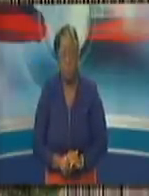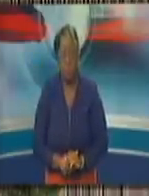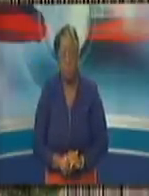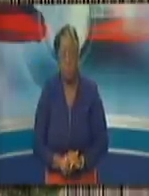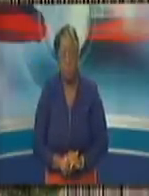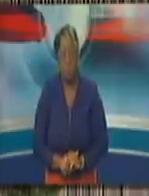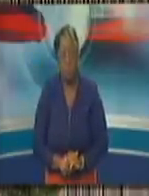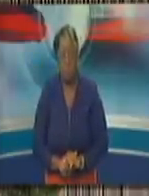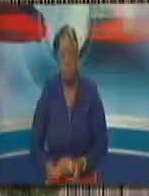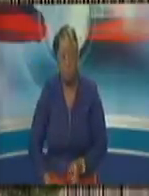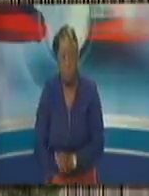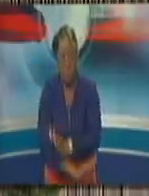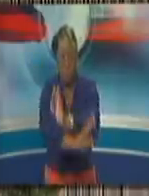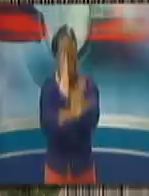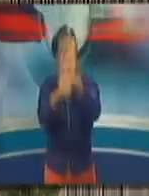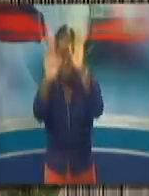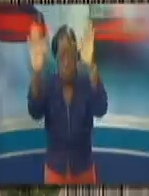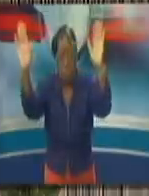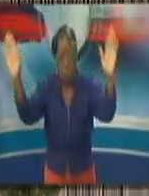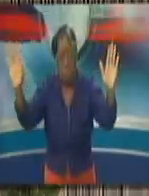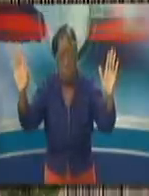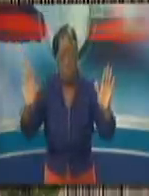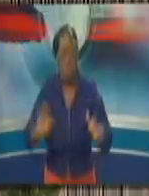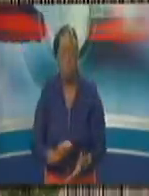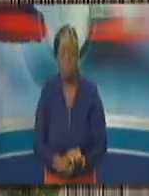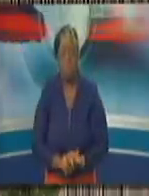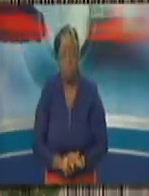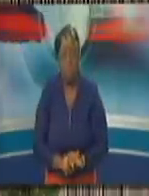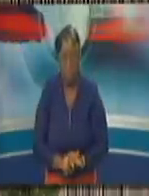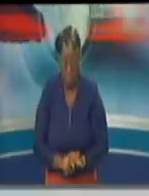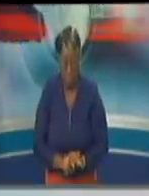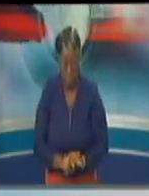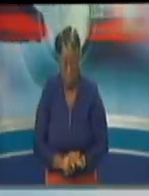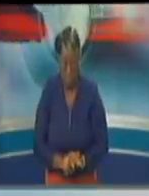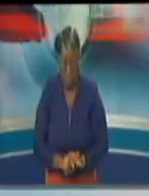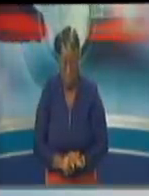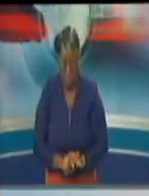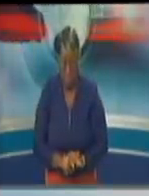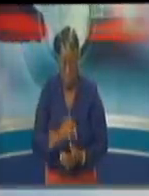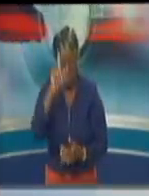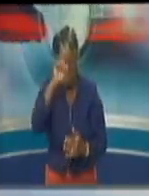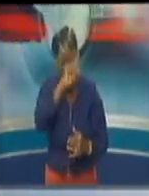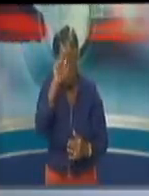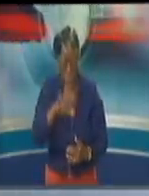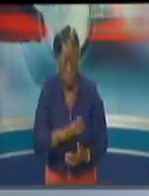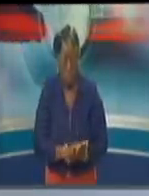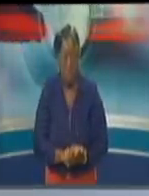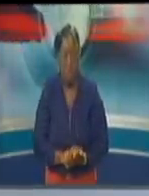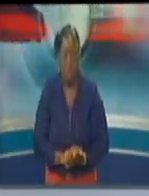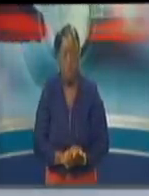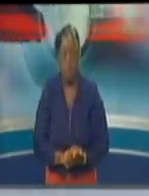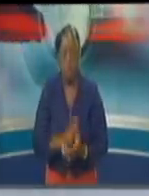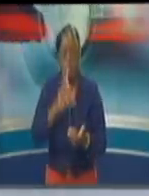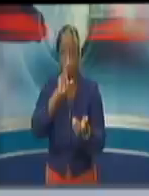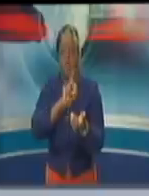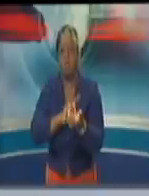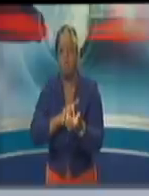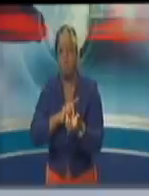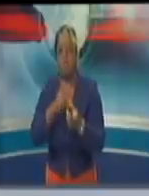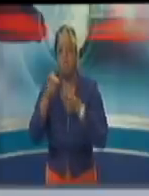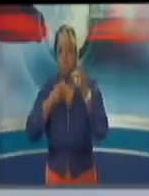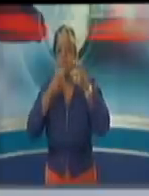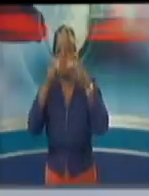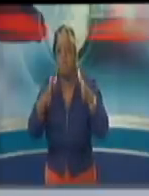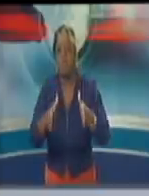Good morning, head table. Kimberly D'Souza from Power 102. Morning, Kimberly. Good morning. I just have one question for Dr. Othello. Dr. Othello, I